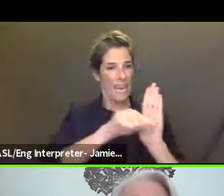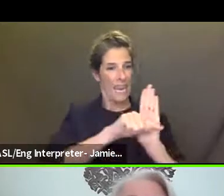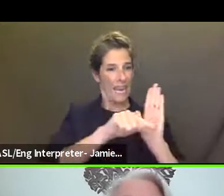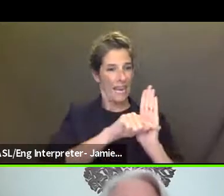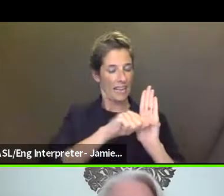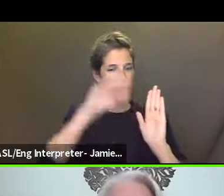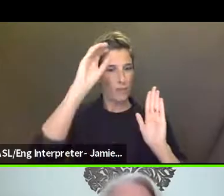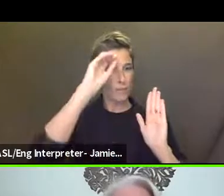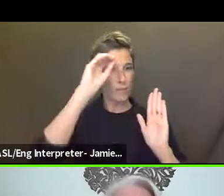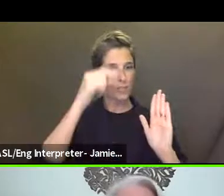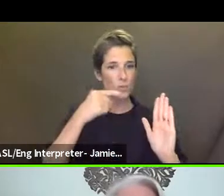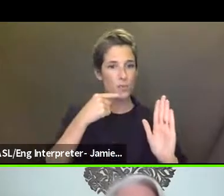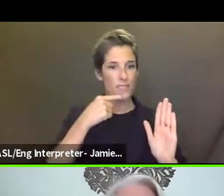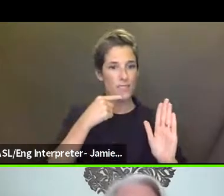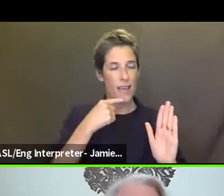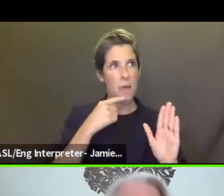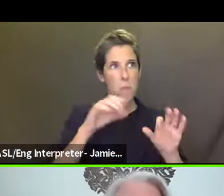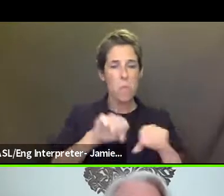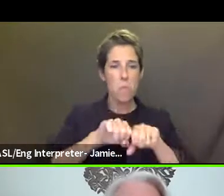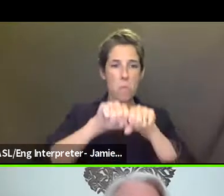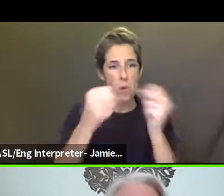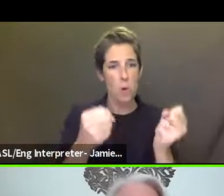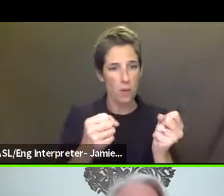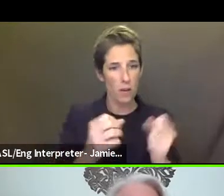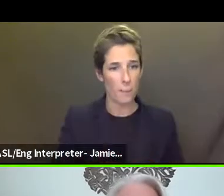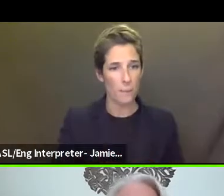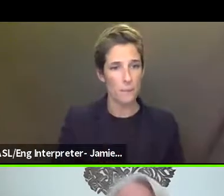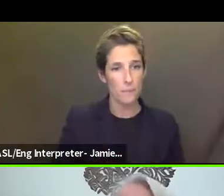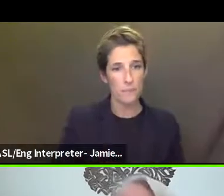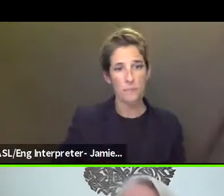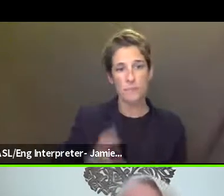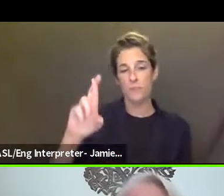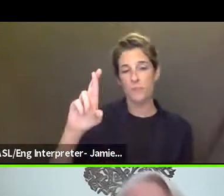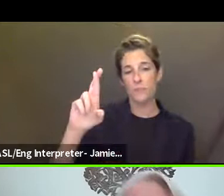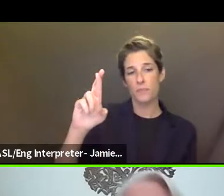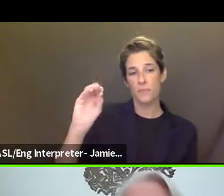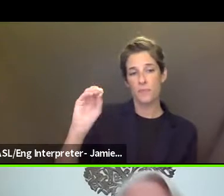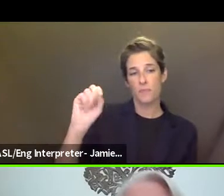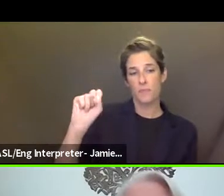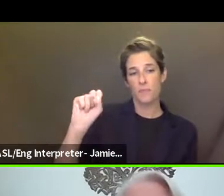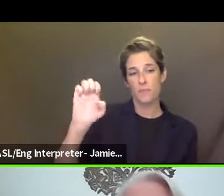And I wanted to suggest, so I thank you for that comment, that